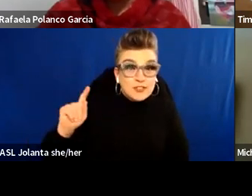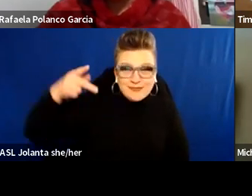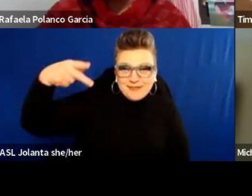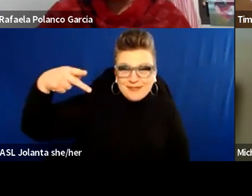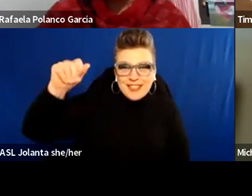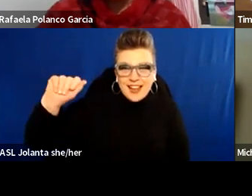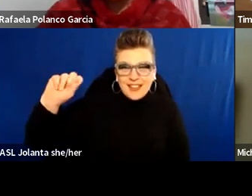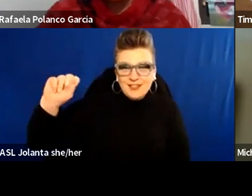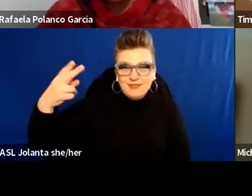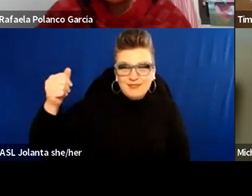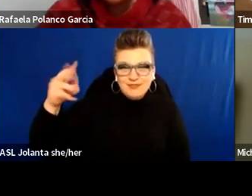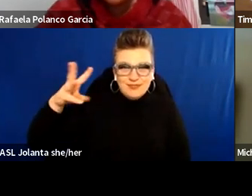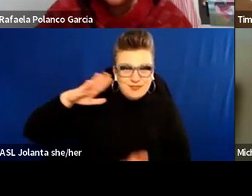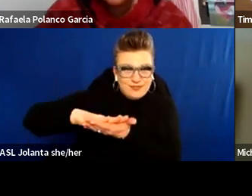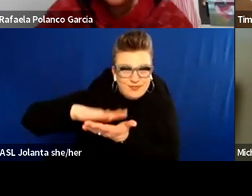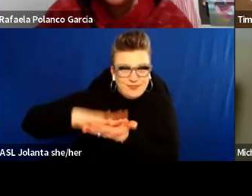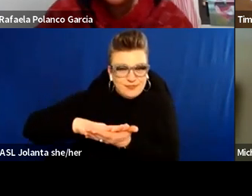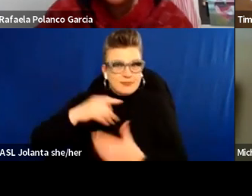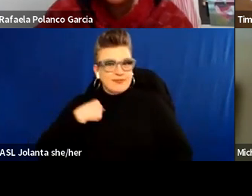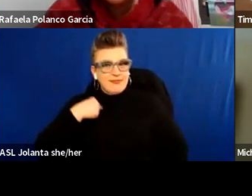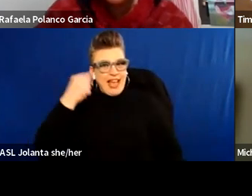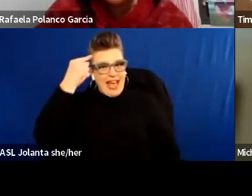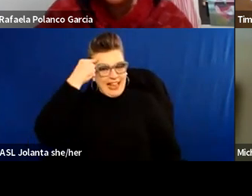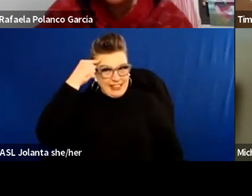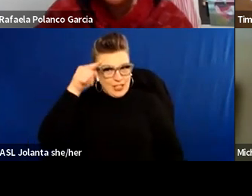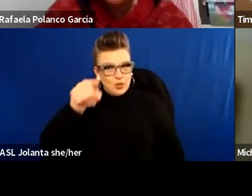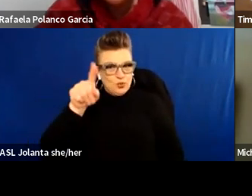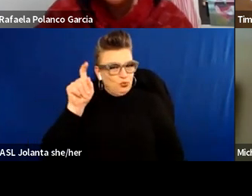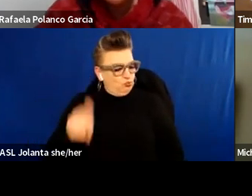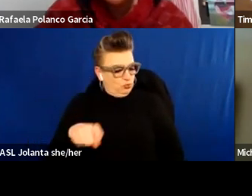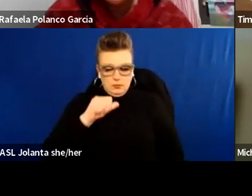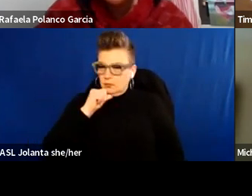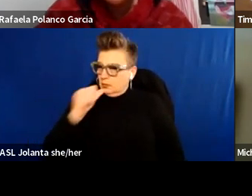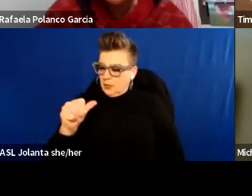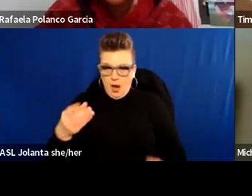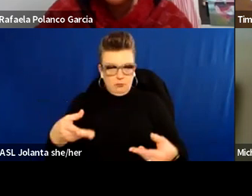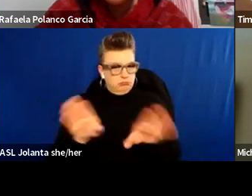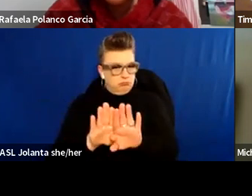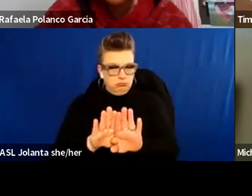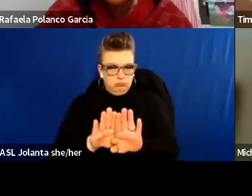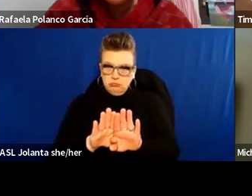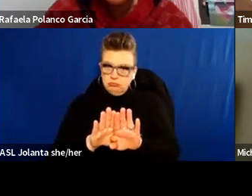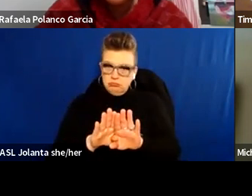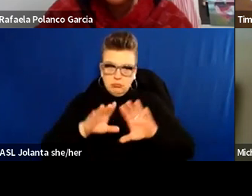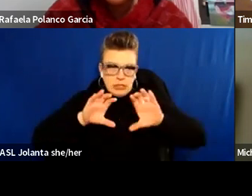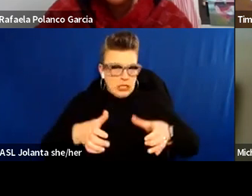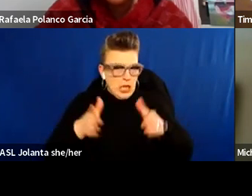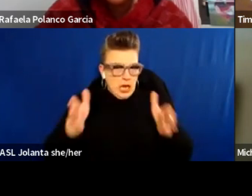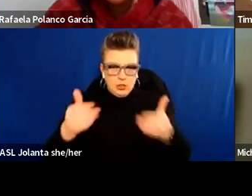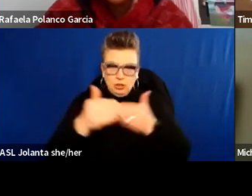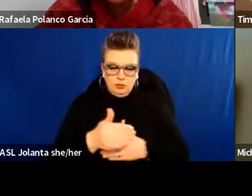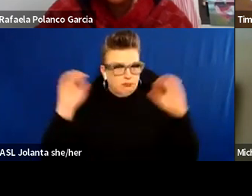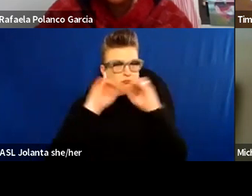straw i think you should not shut down one classroom at our